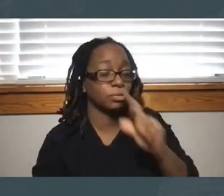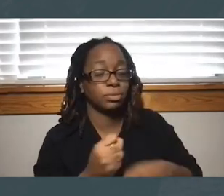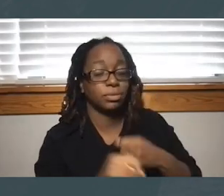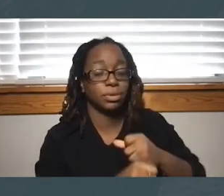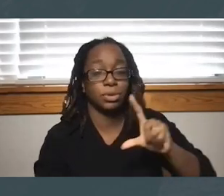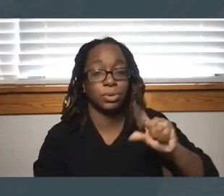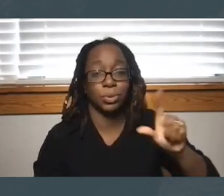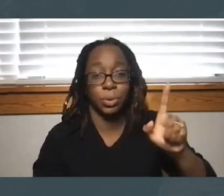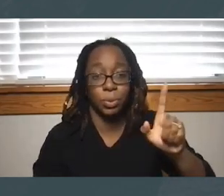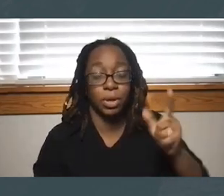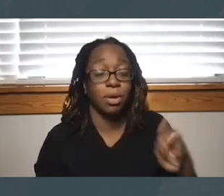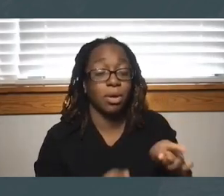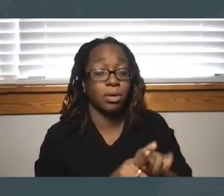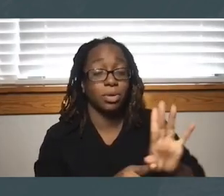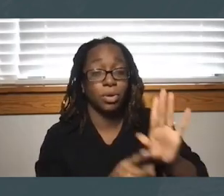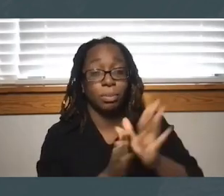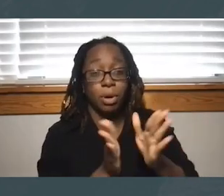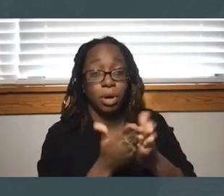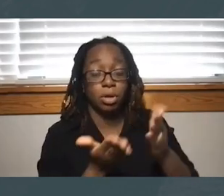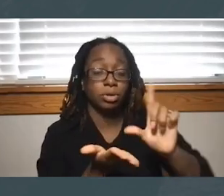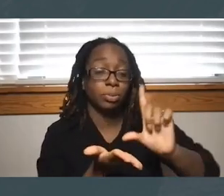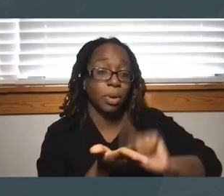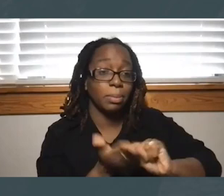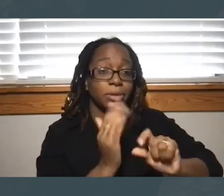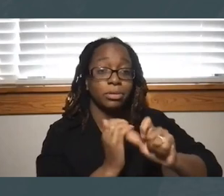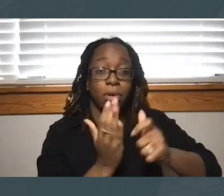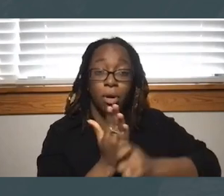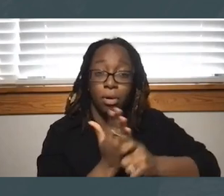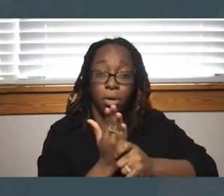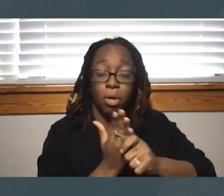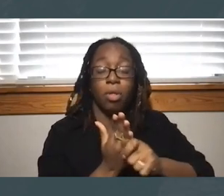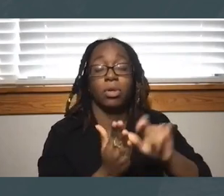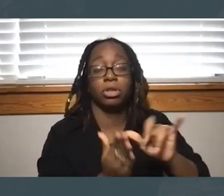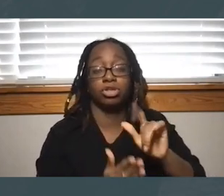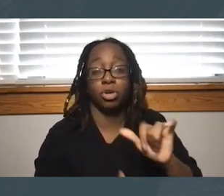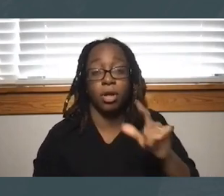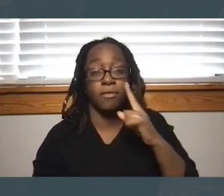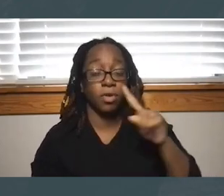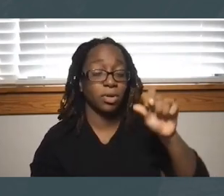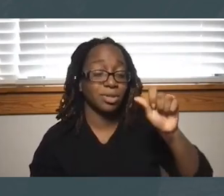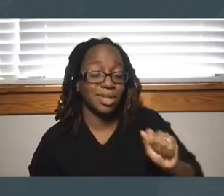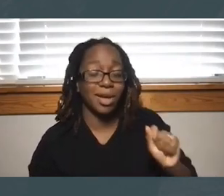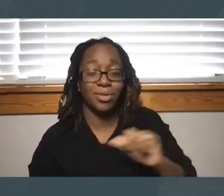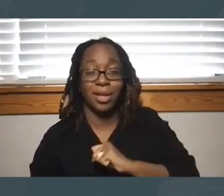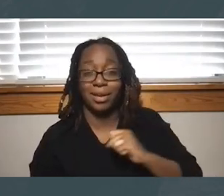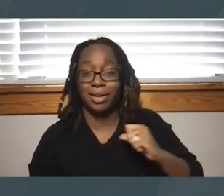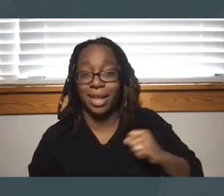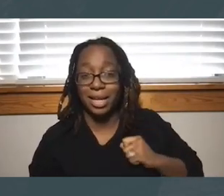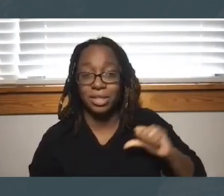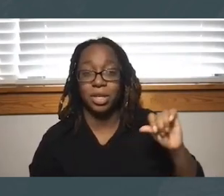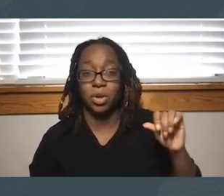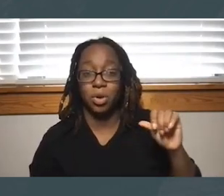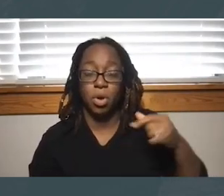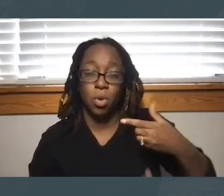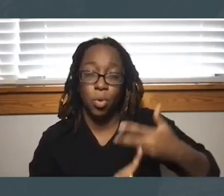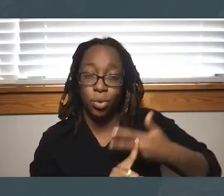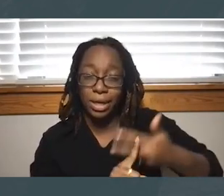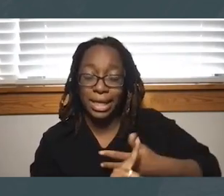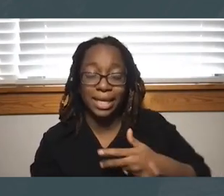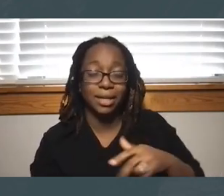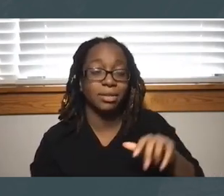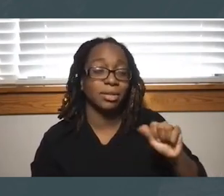In addition to her books, she has published articles in journals such as South Atlantic Quarterly, Brick, Small Axe,